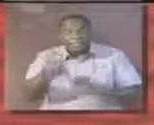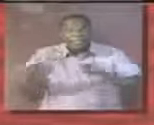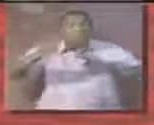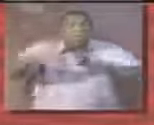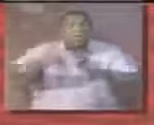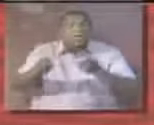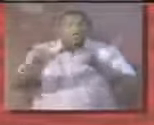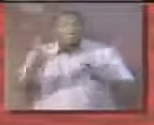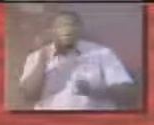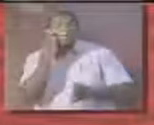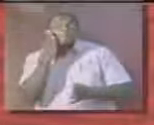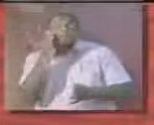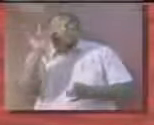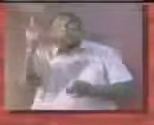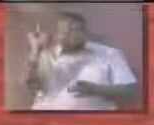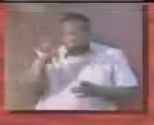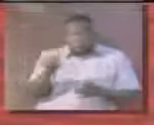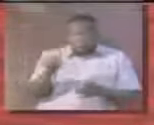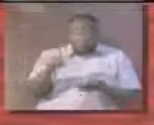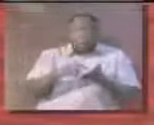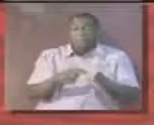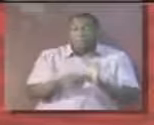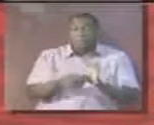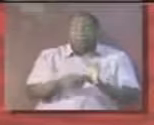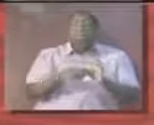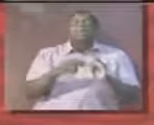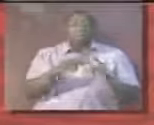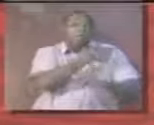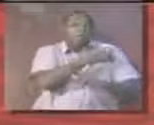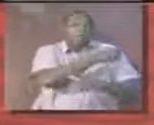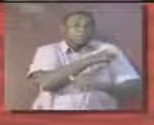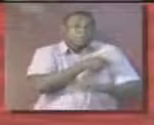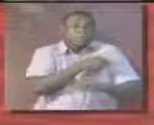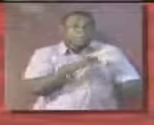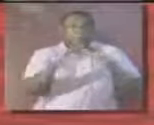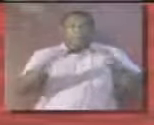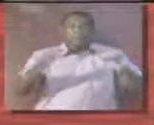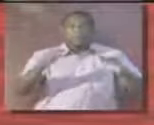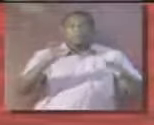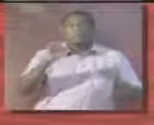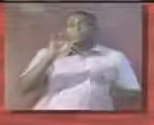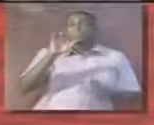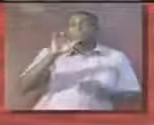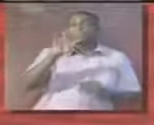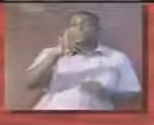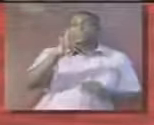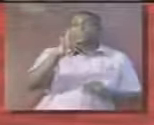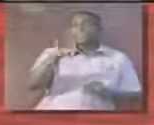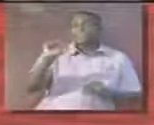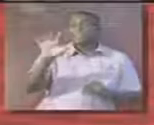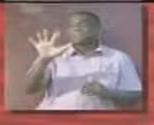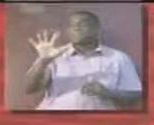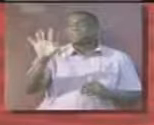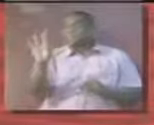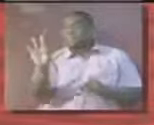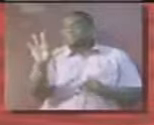the range of 37 to 40% in terms of the hospital occupancies. The ward